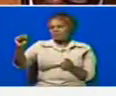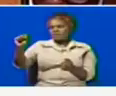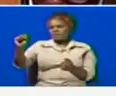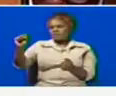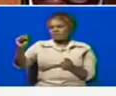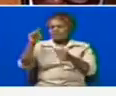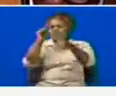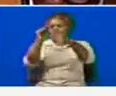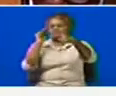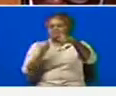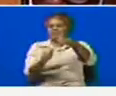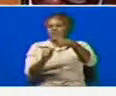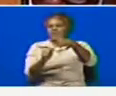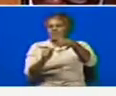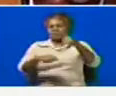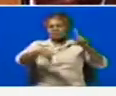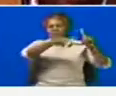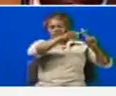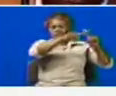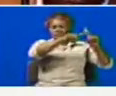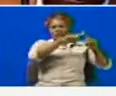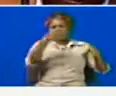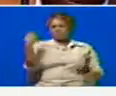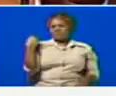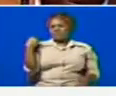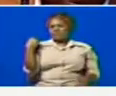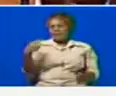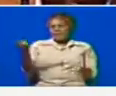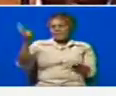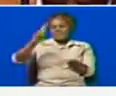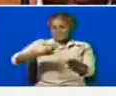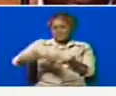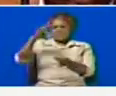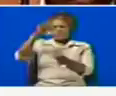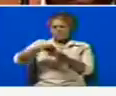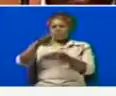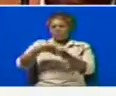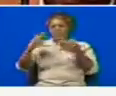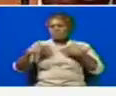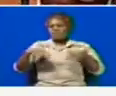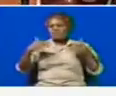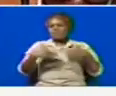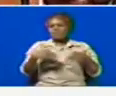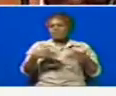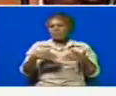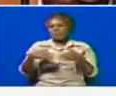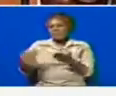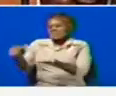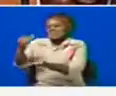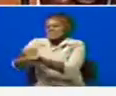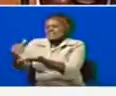17,568, and dividing by the total number of registered voters in those